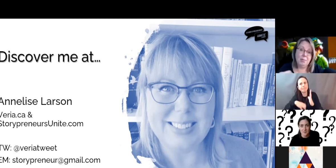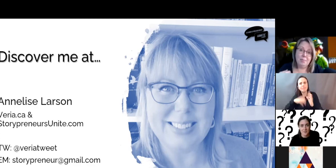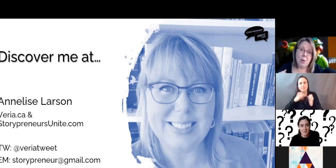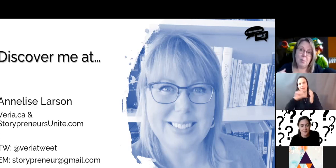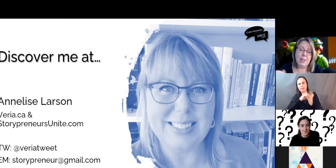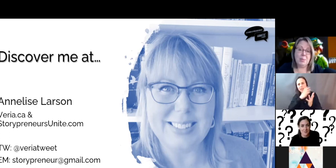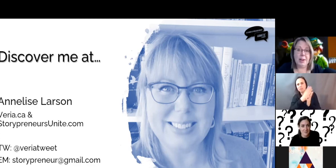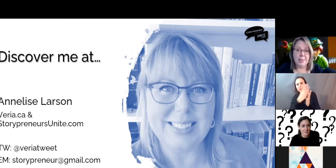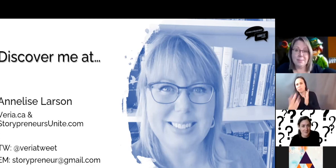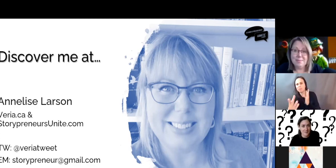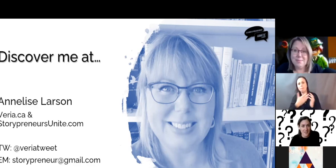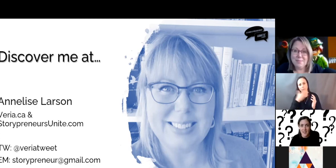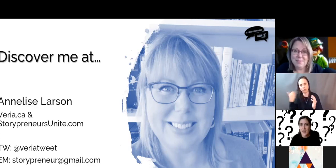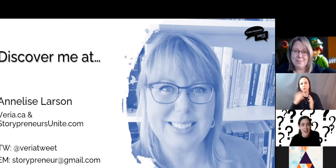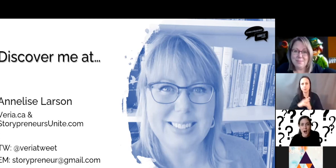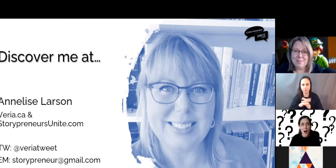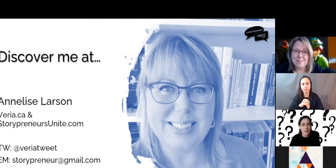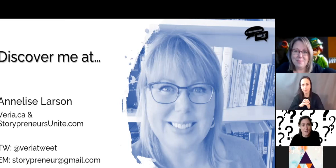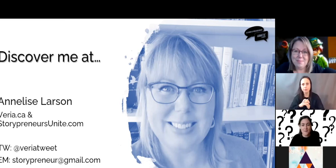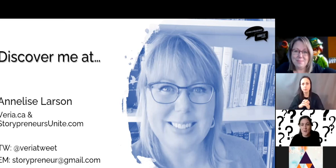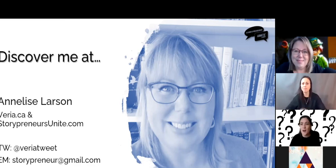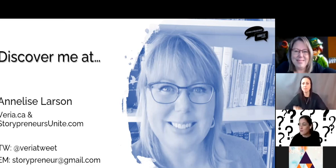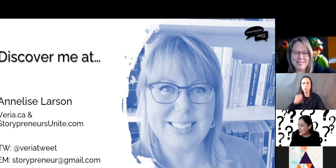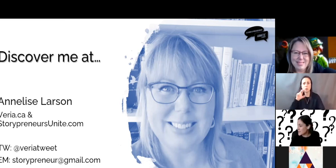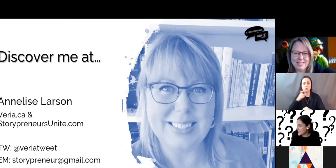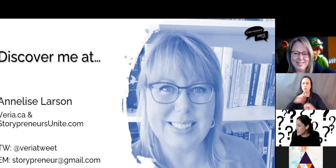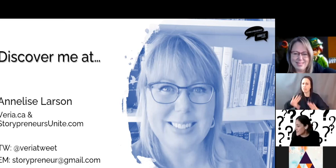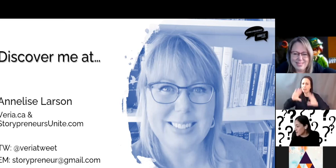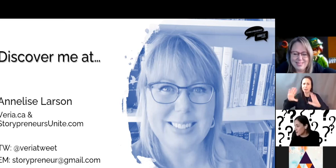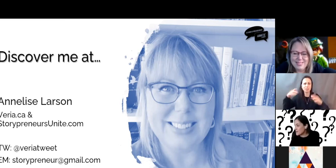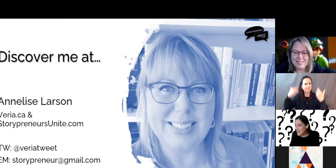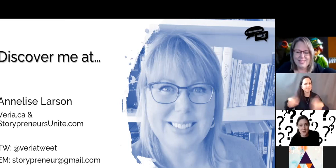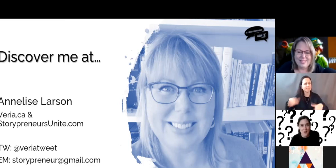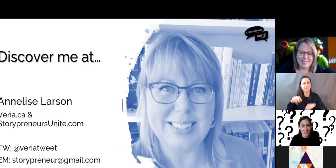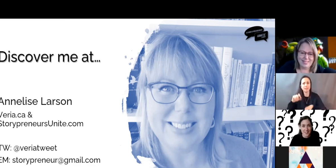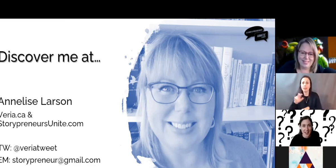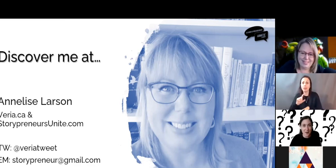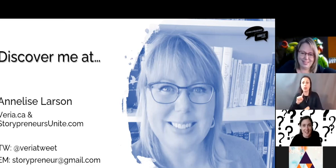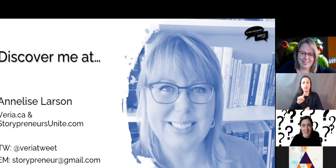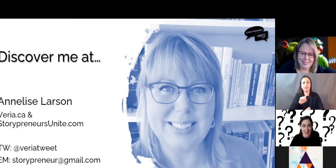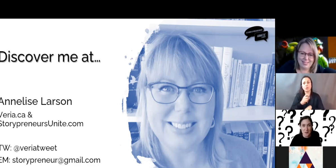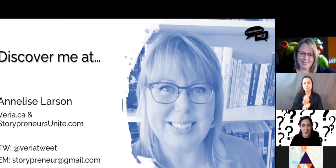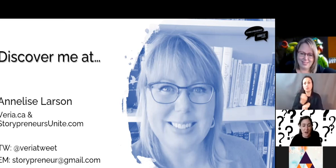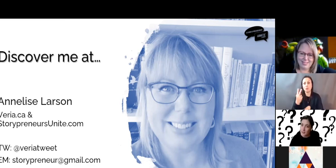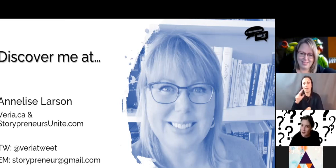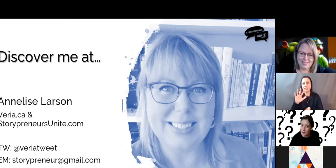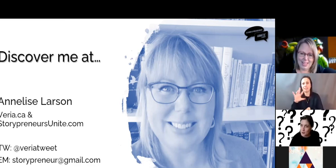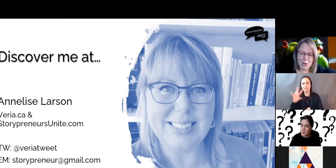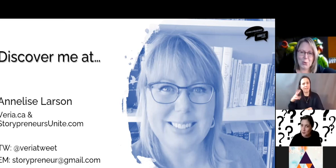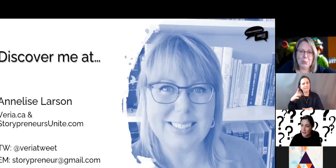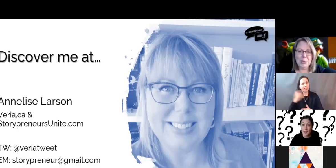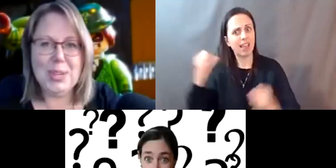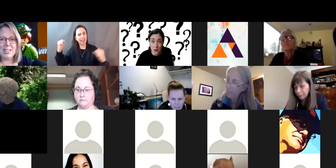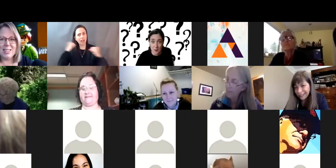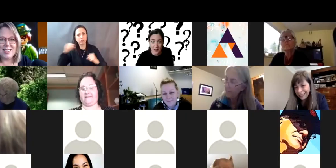So more pages better. awesome. Well, folks, it is 3 minutes to 1. I want to say that was a workout. We didn't know if this was going